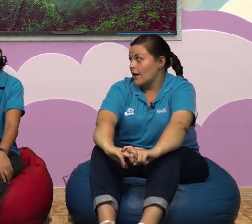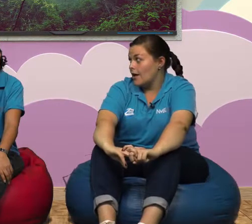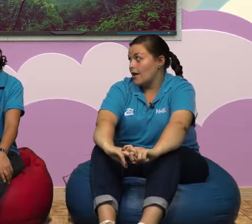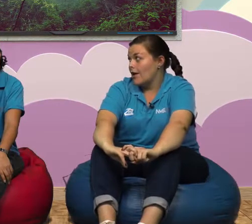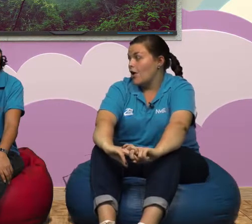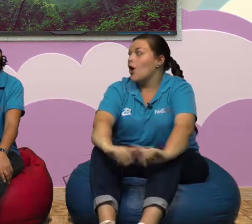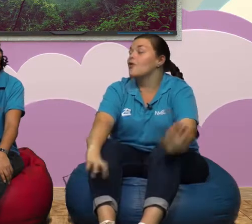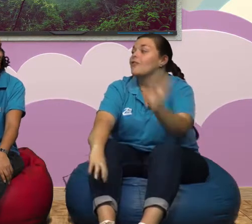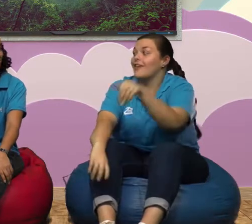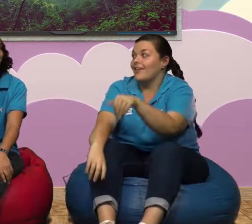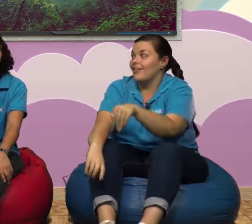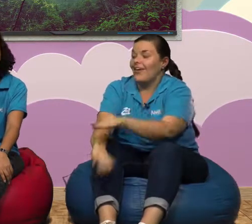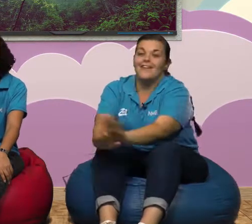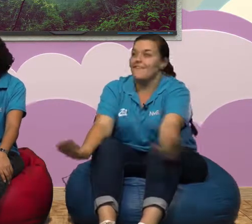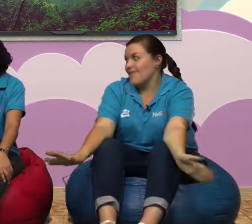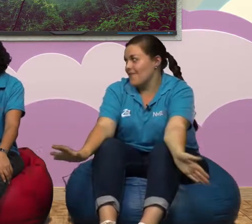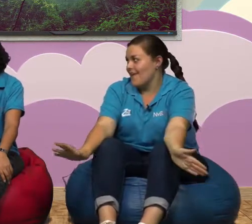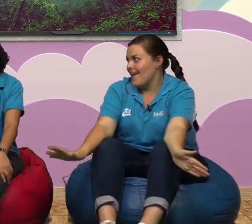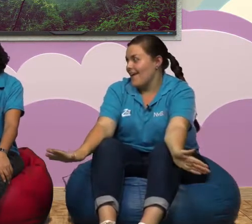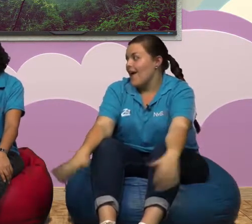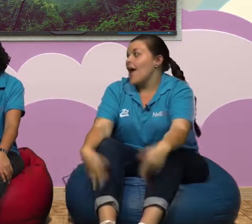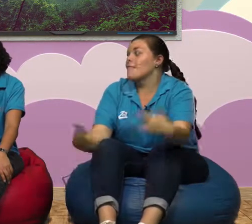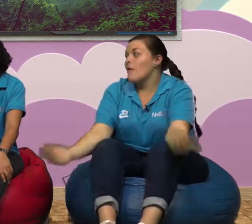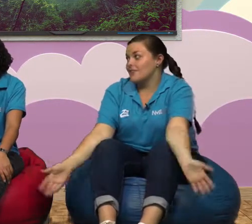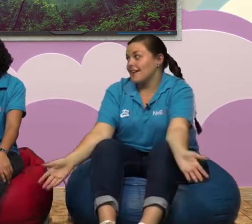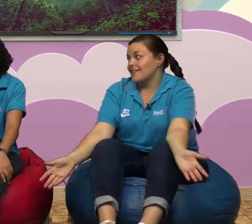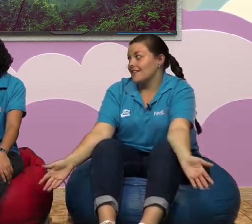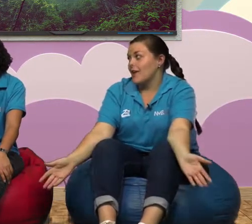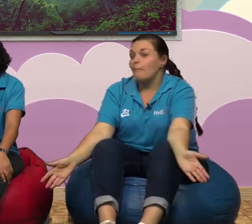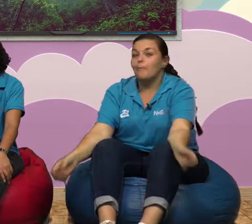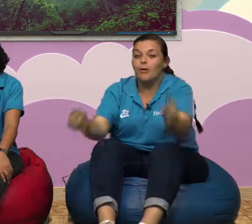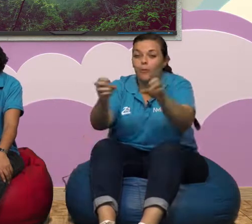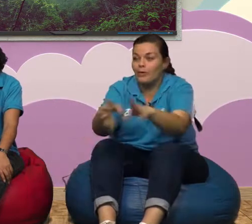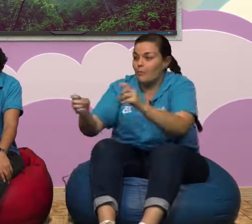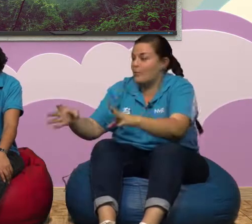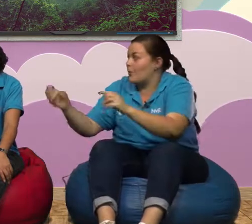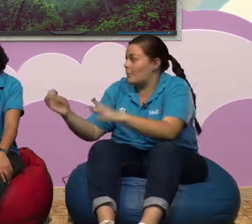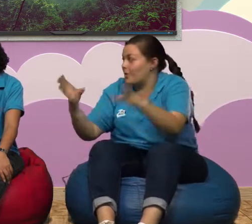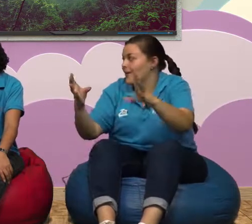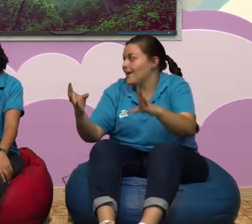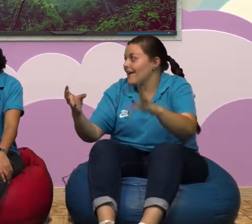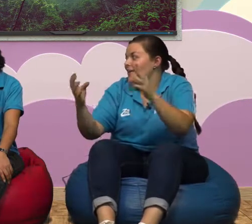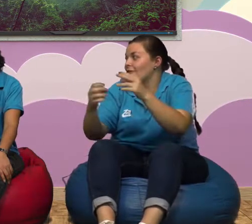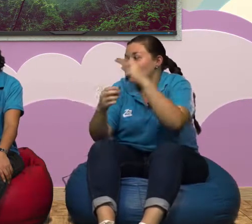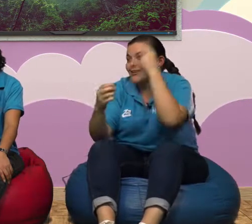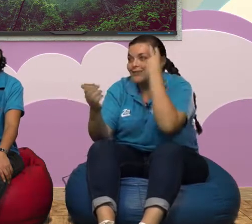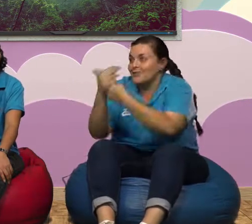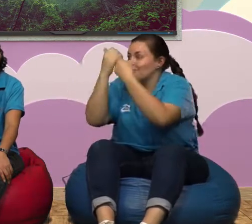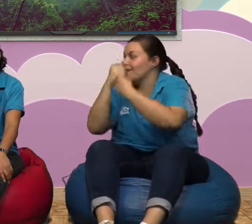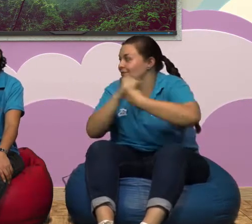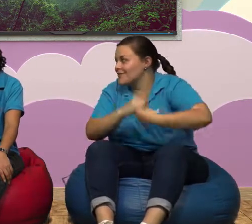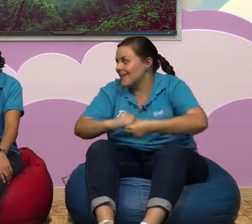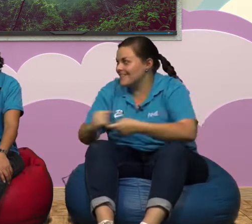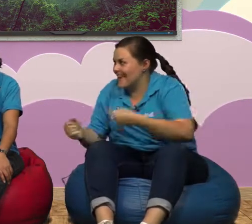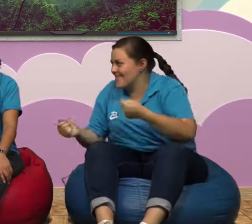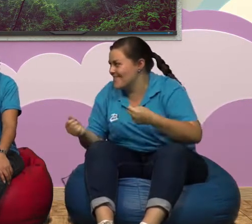day, over the hill and far away, and Mama Dragon said, pew, pew, pew, pew, and only two